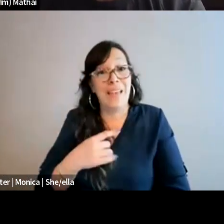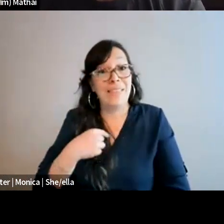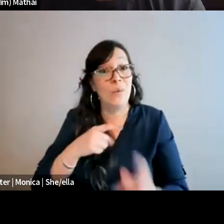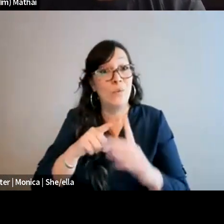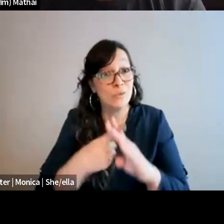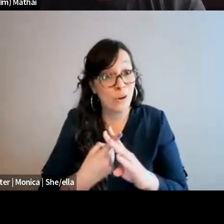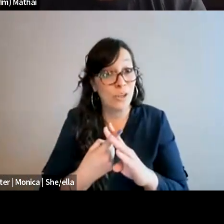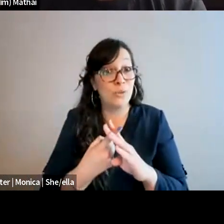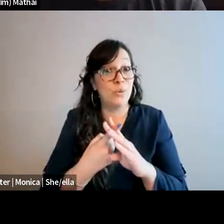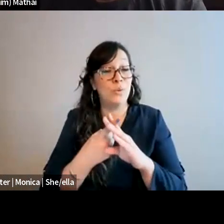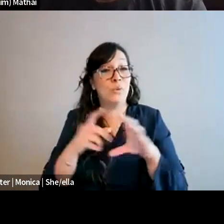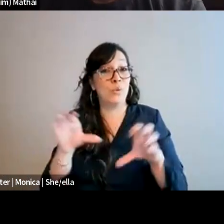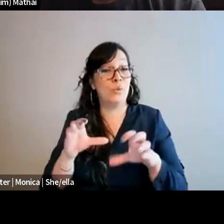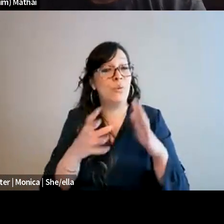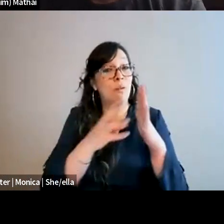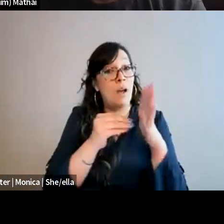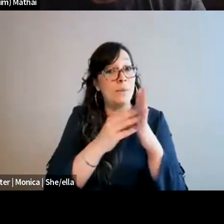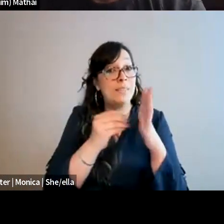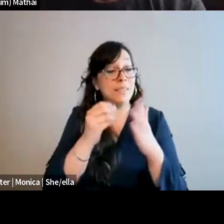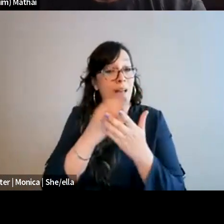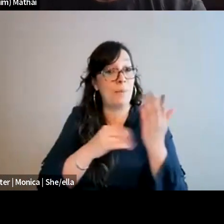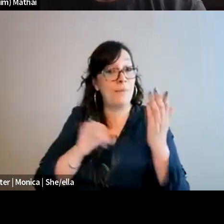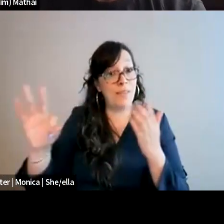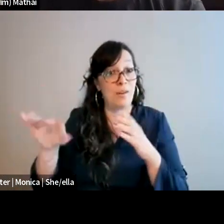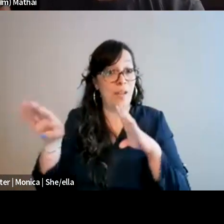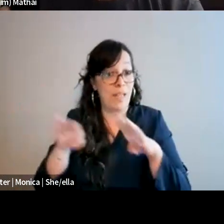to mimic some of their actions, you